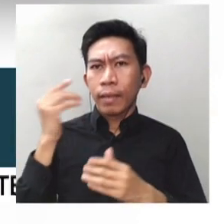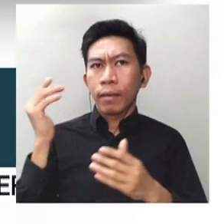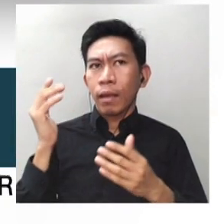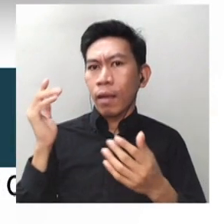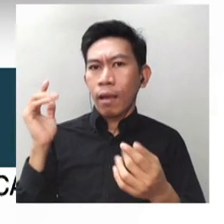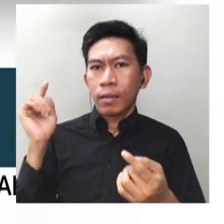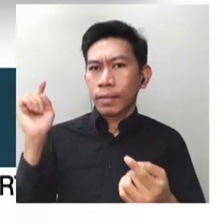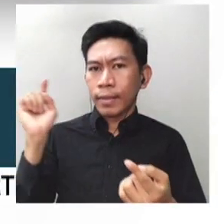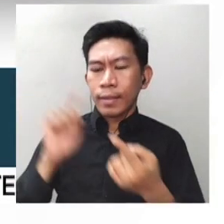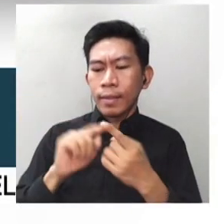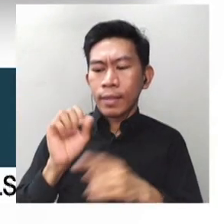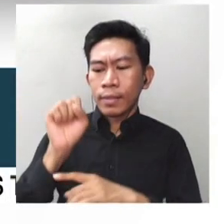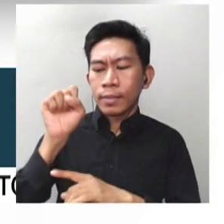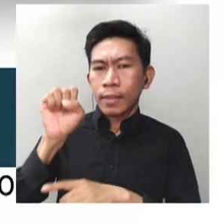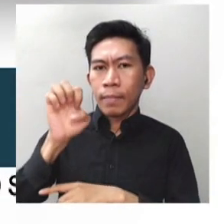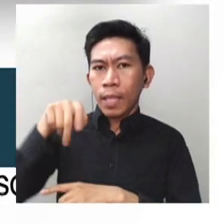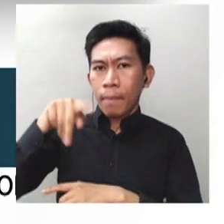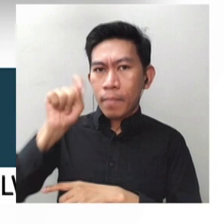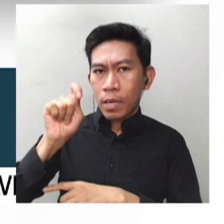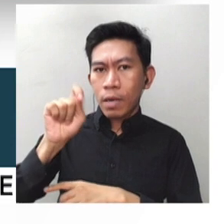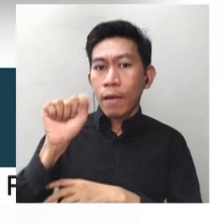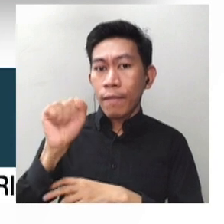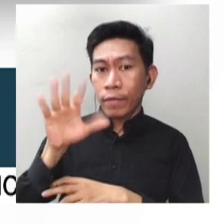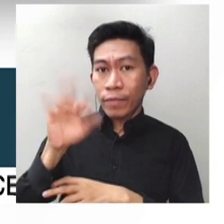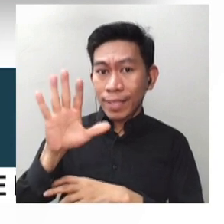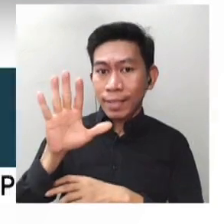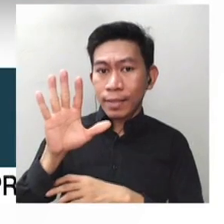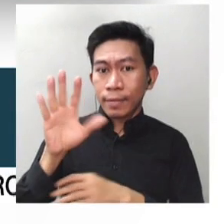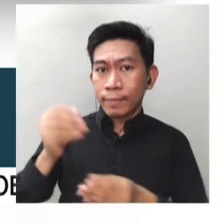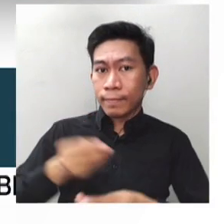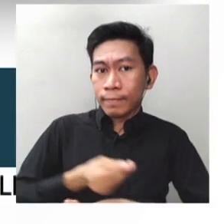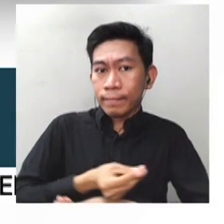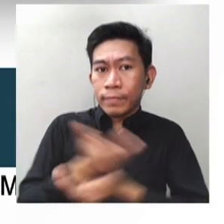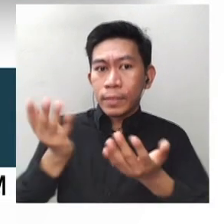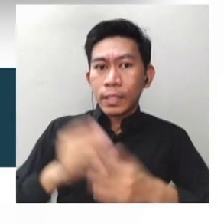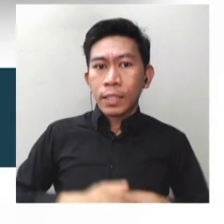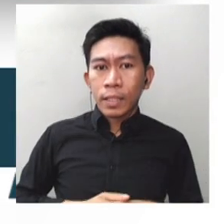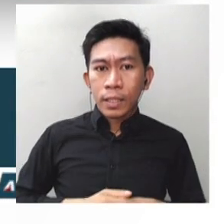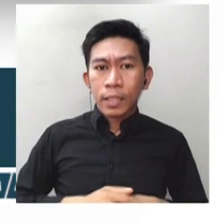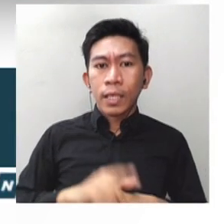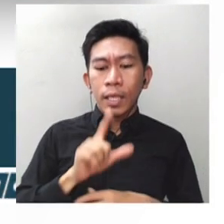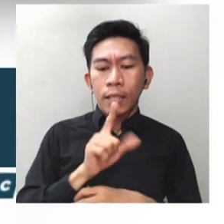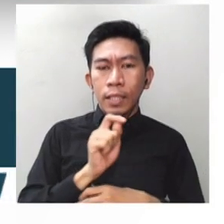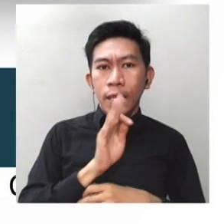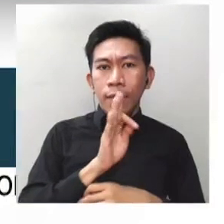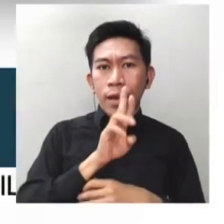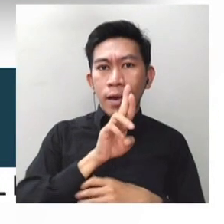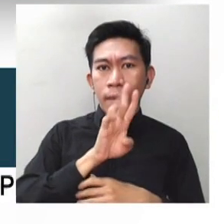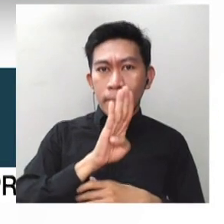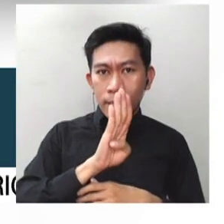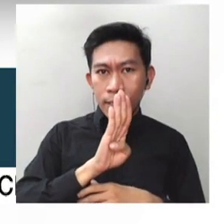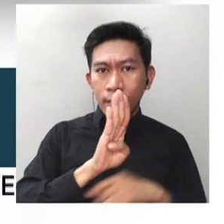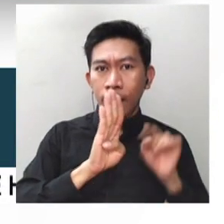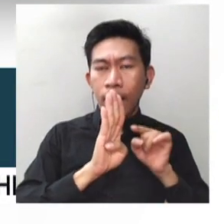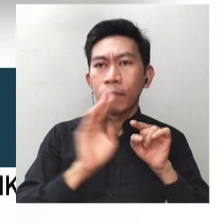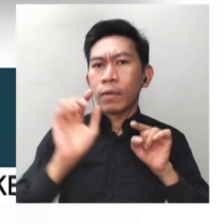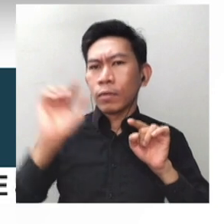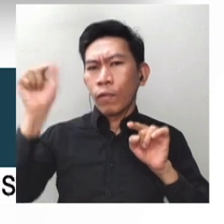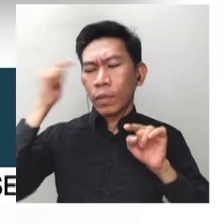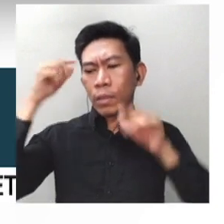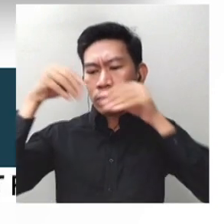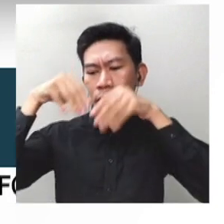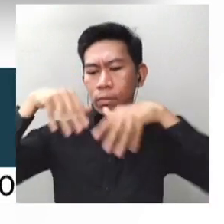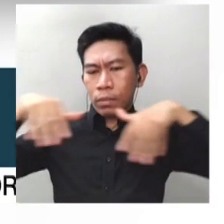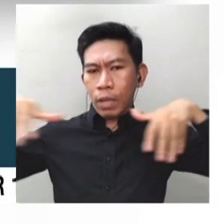So ang LTFRB ay now working with the other government agencies, no? Together with Land Bank,